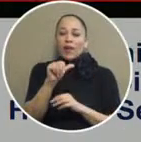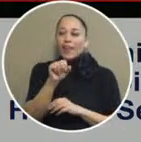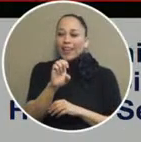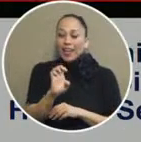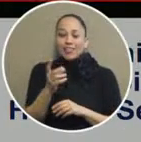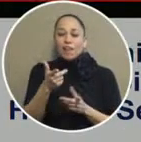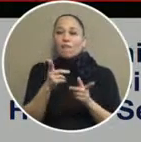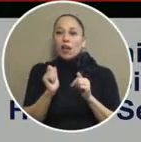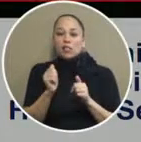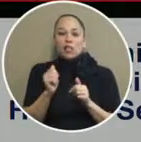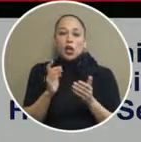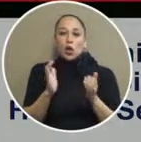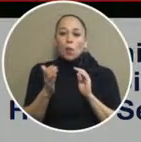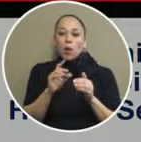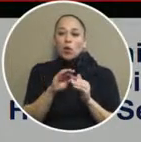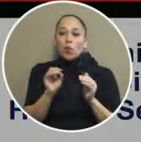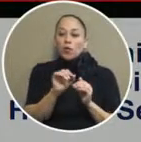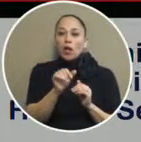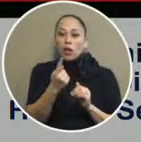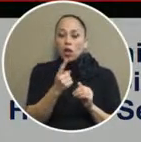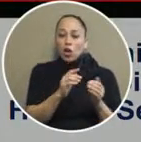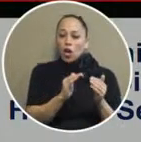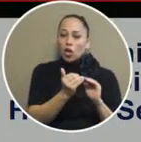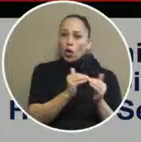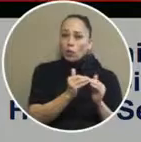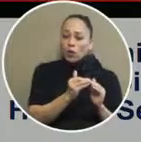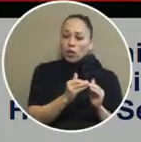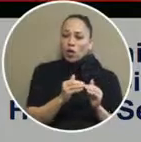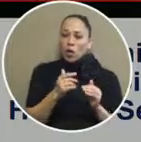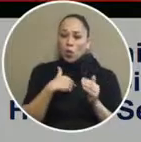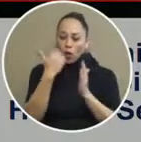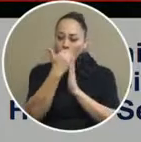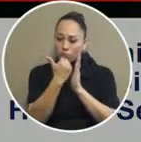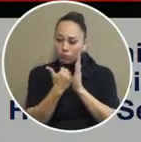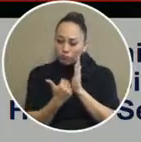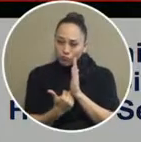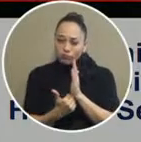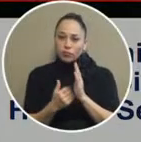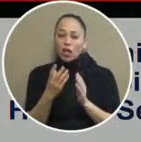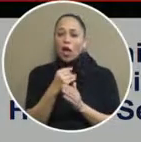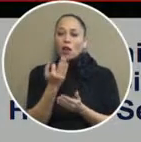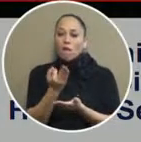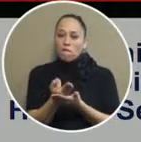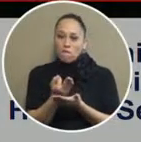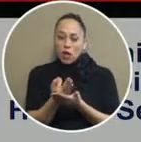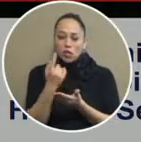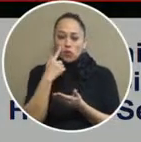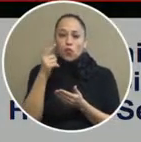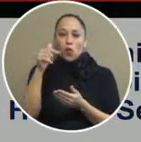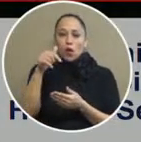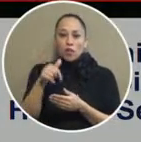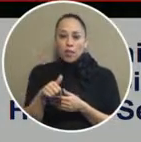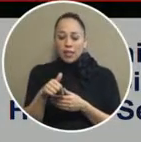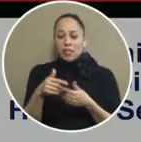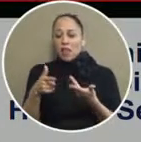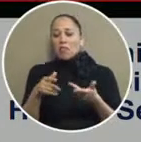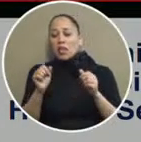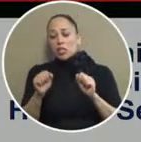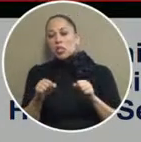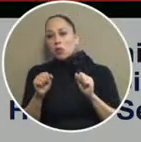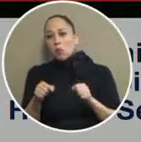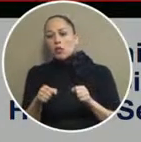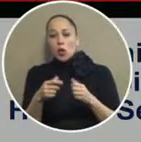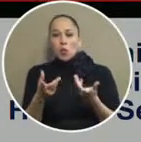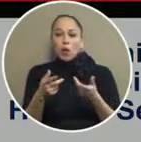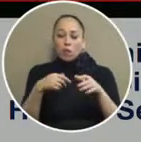more quickly than even some other communities. We've invested a lot of time and funds into this. This is made possible, and I'm going to speak a